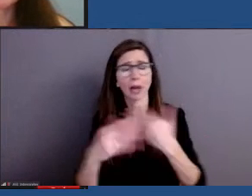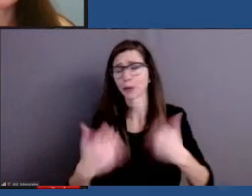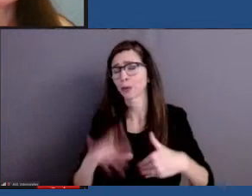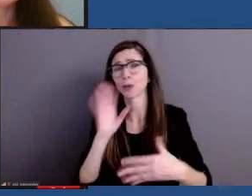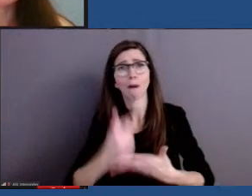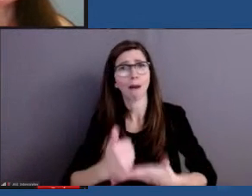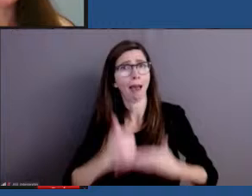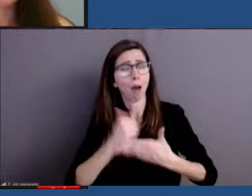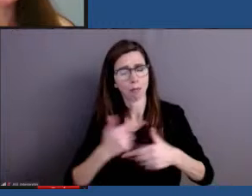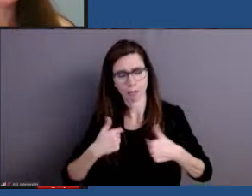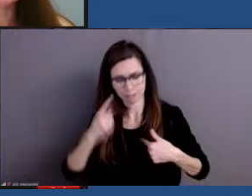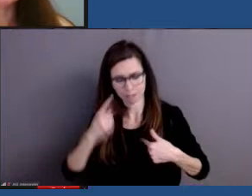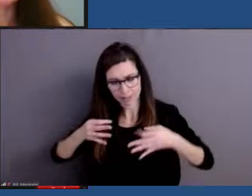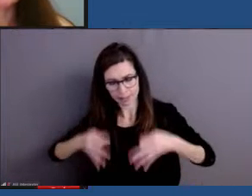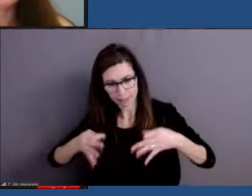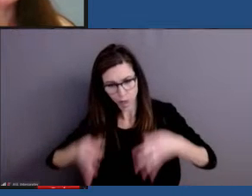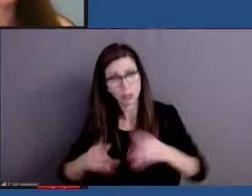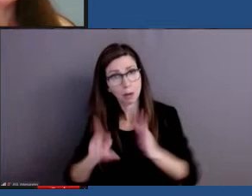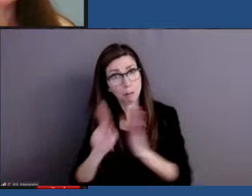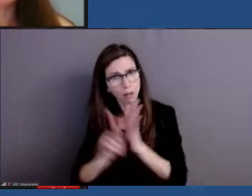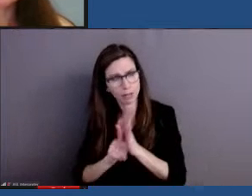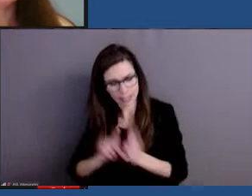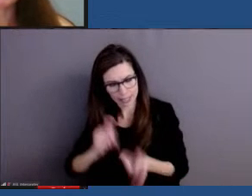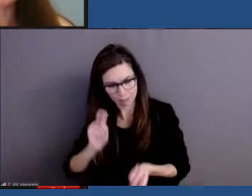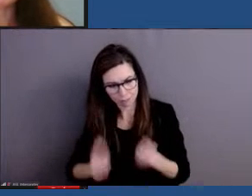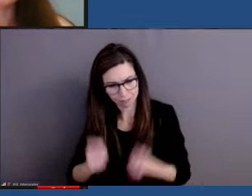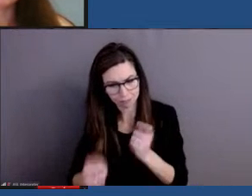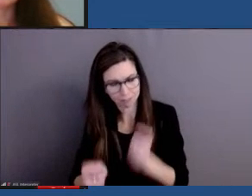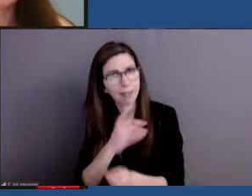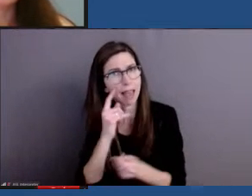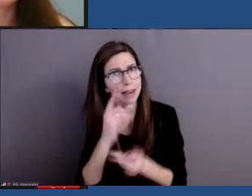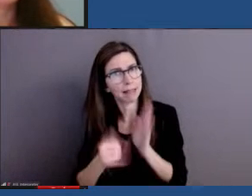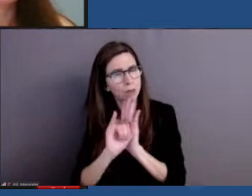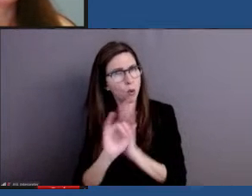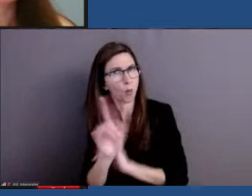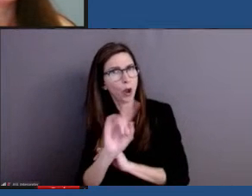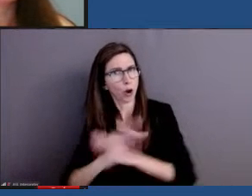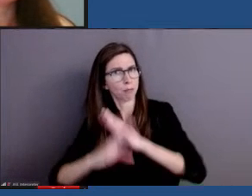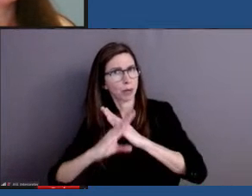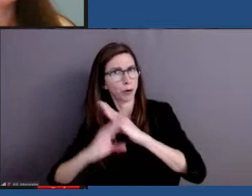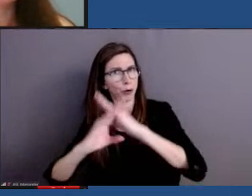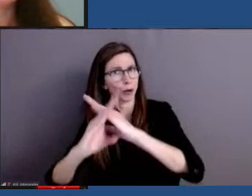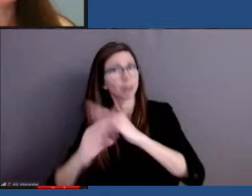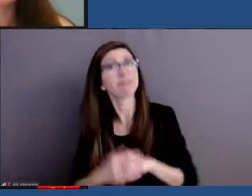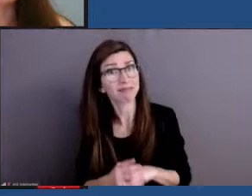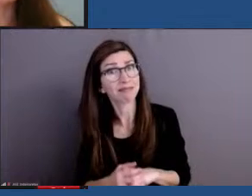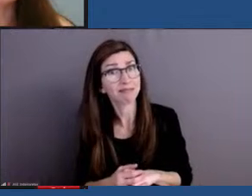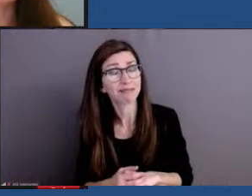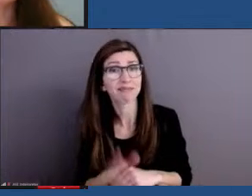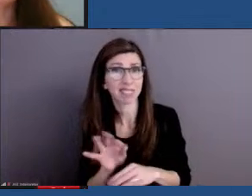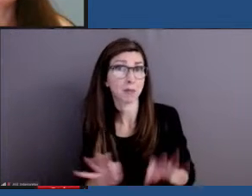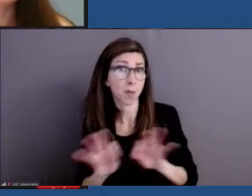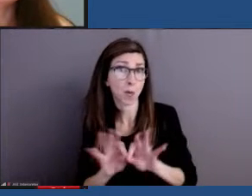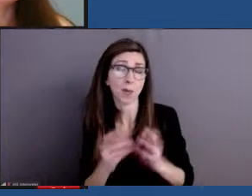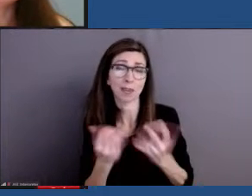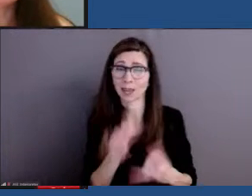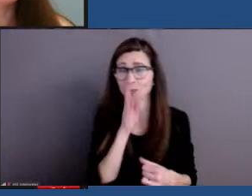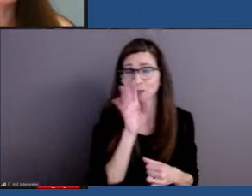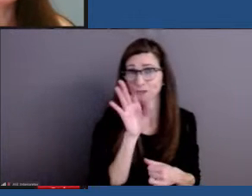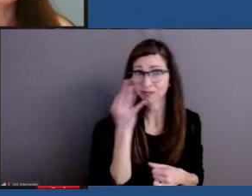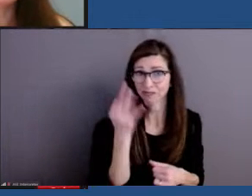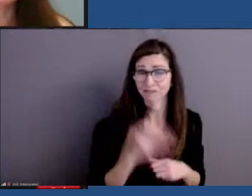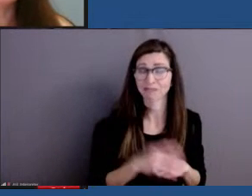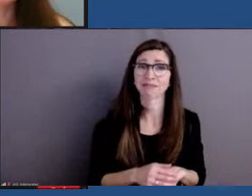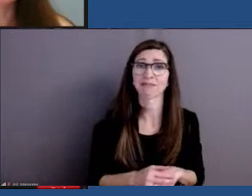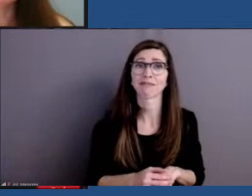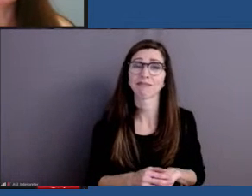decisions, adapt our policies, and identify barriers. Vos suggestions aident à orienter nos décisions